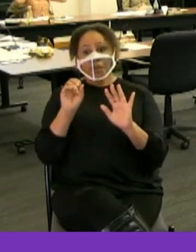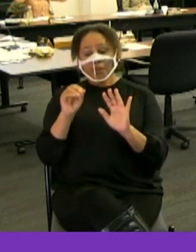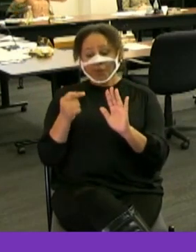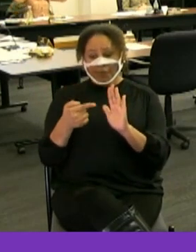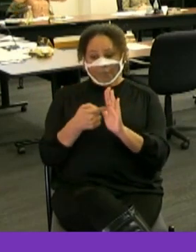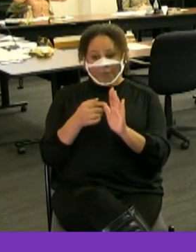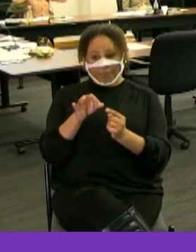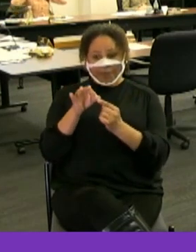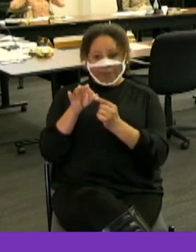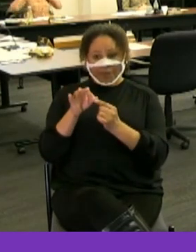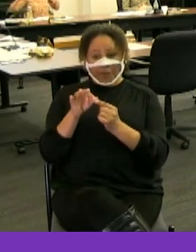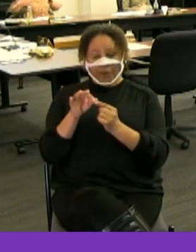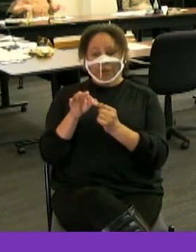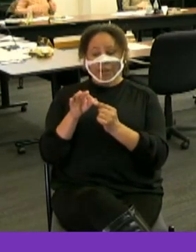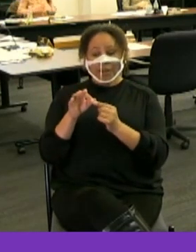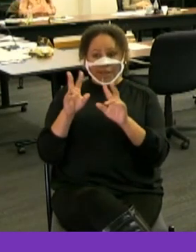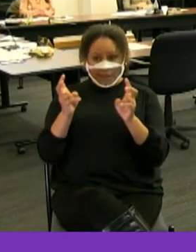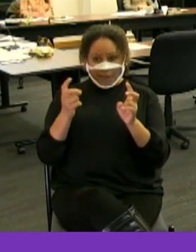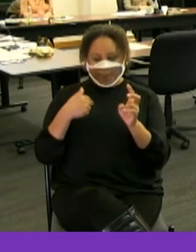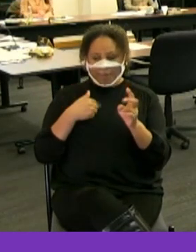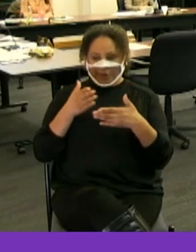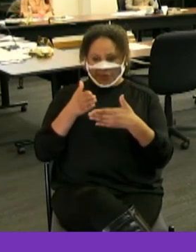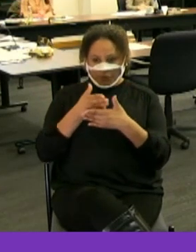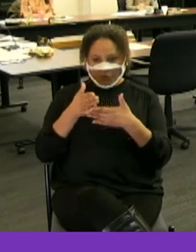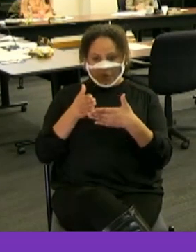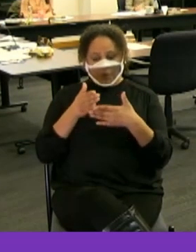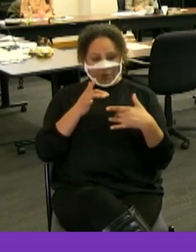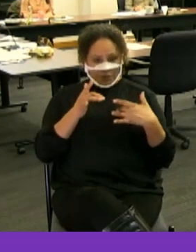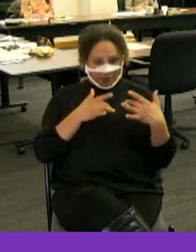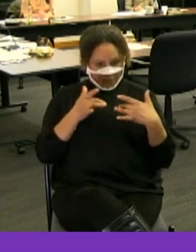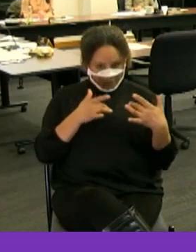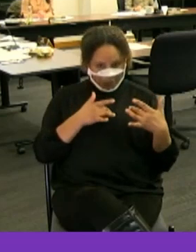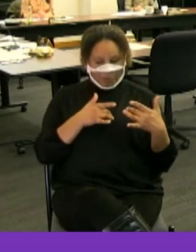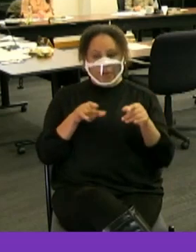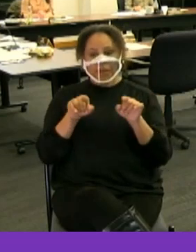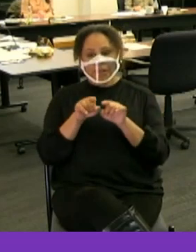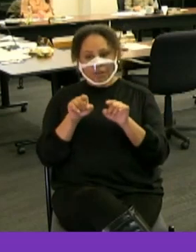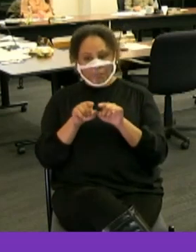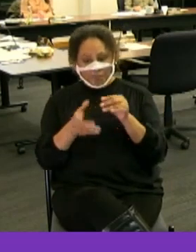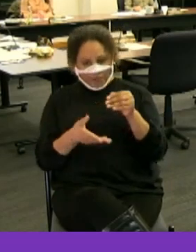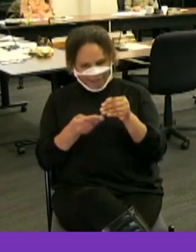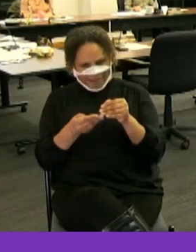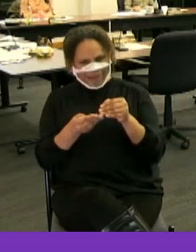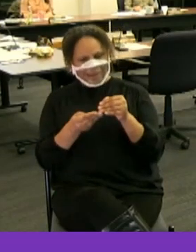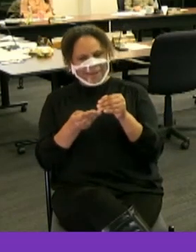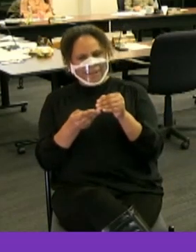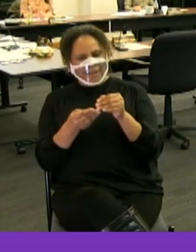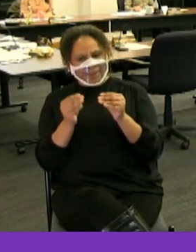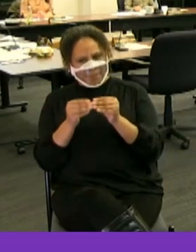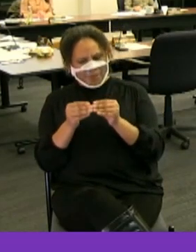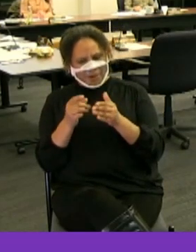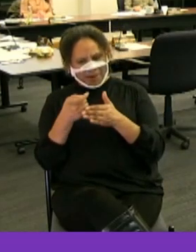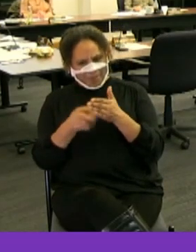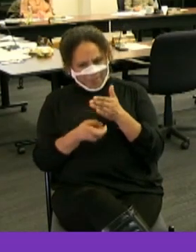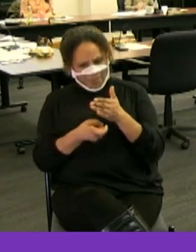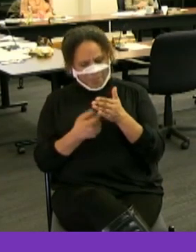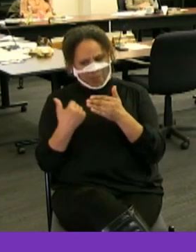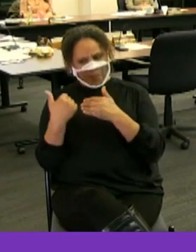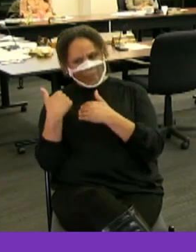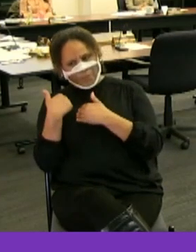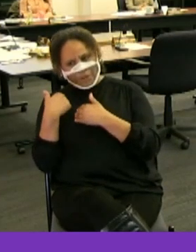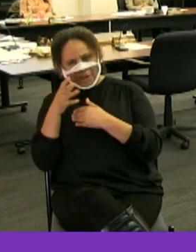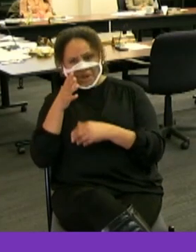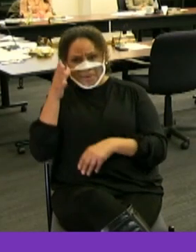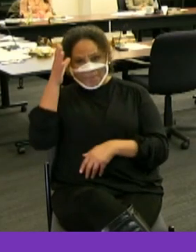for this particular item, I definitely share the concern of Trustee Morales as well, of adding additional burden for